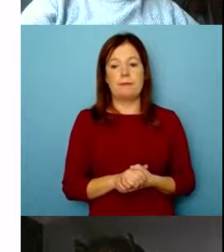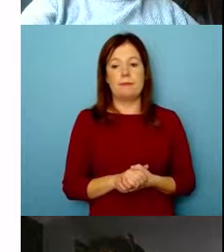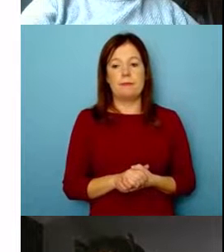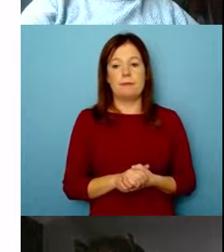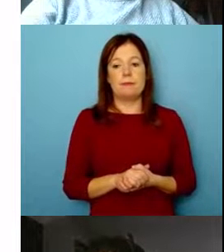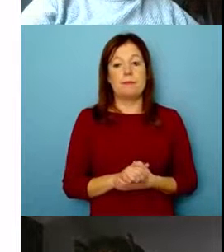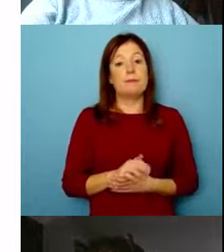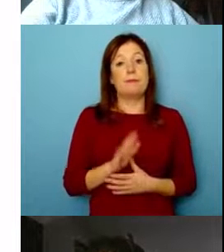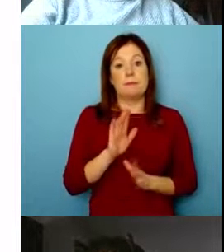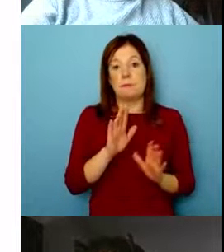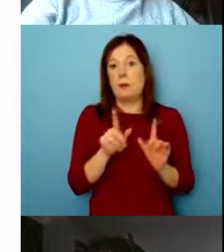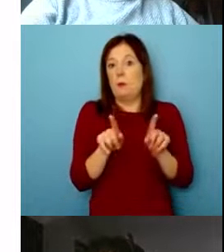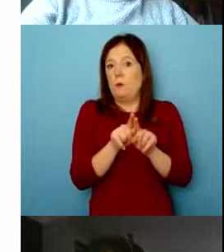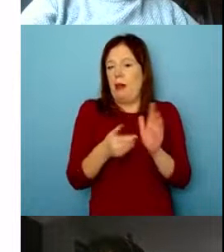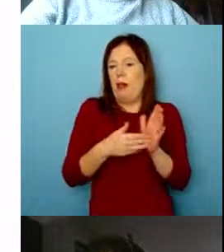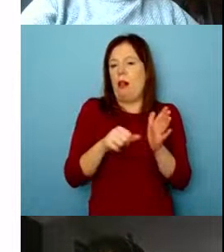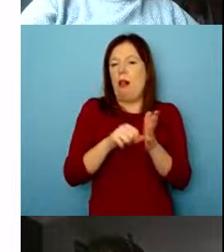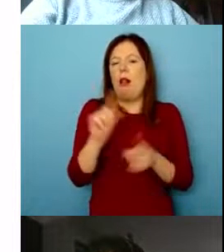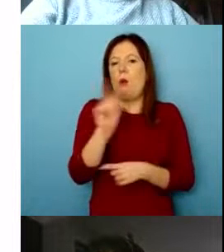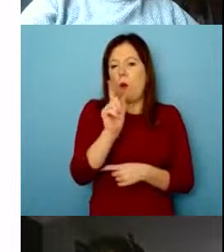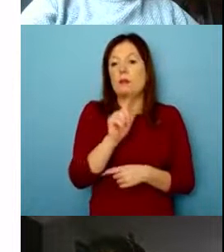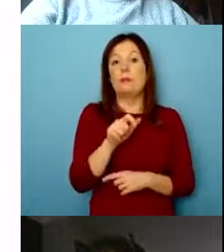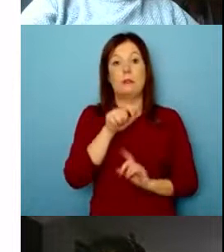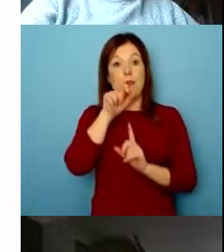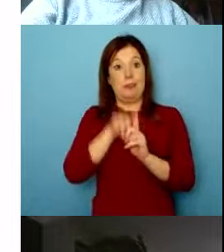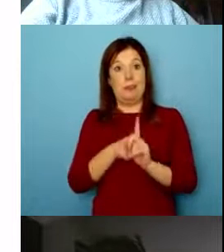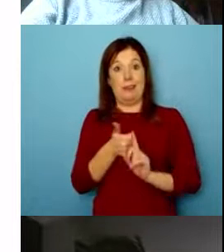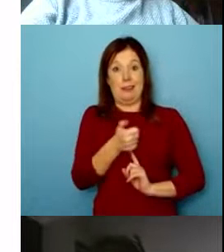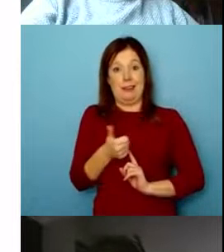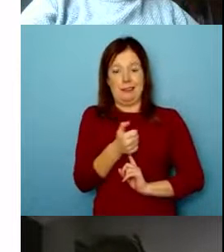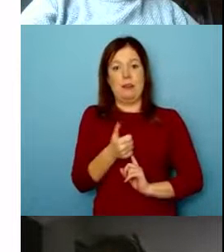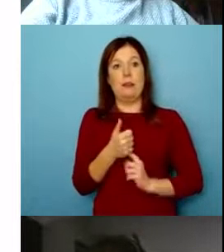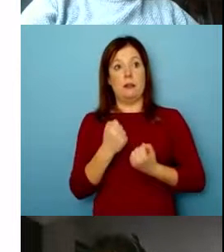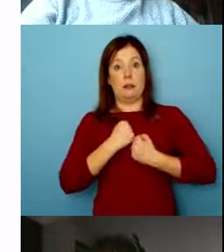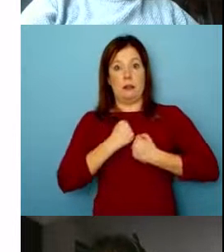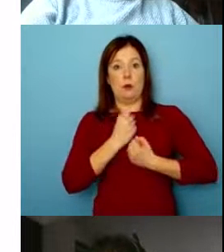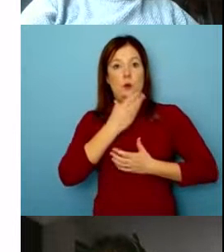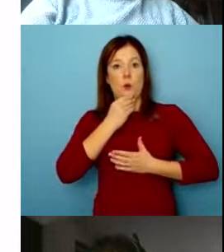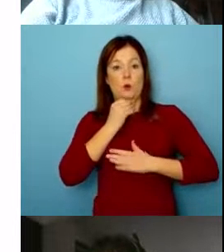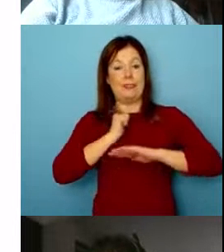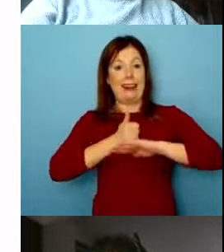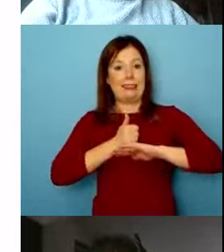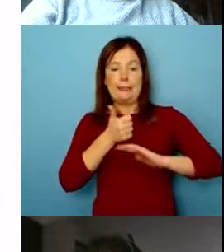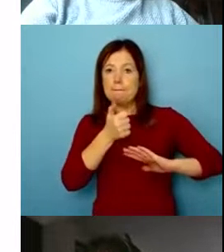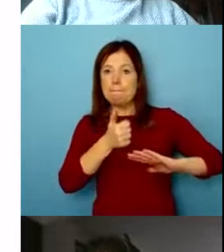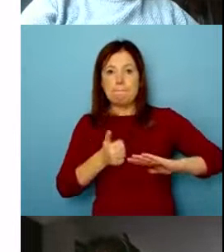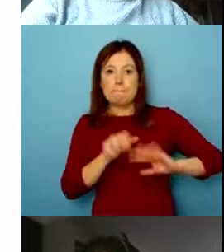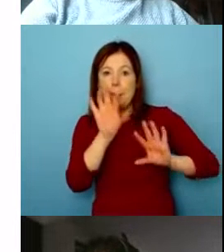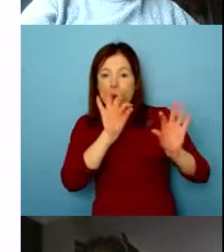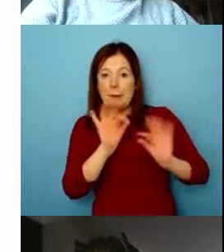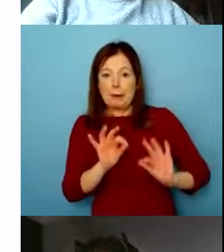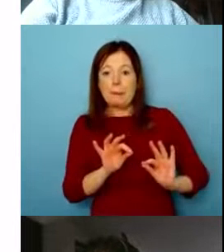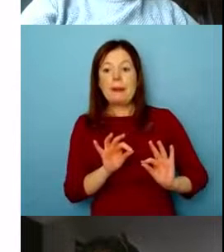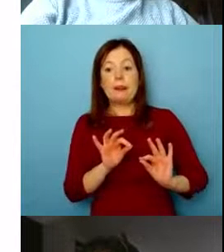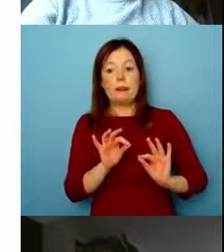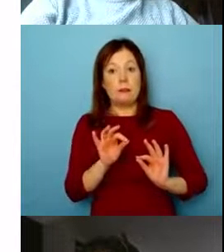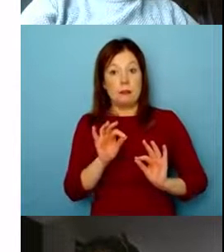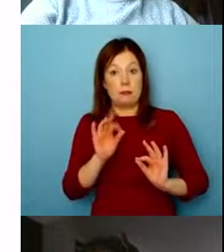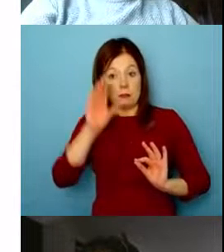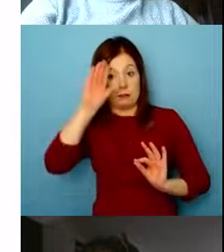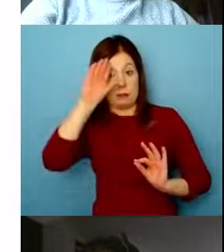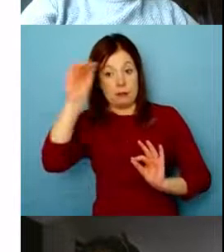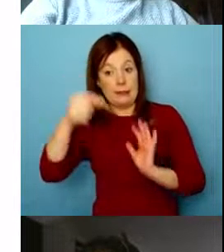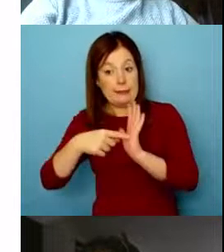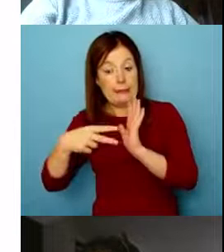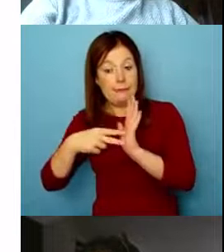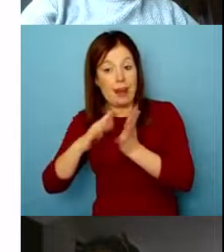limited information about the user's preferences and settings that are shared between the TV and the HBB TV application.